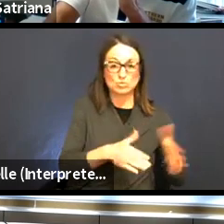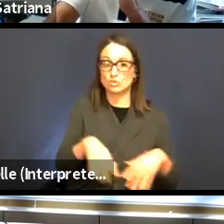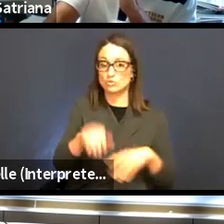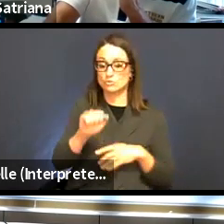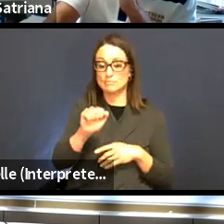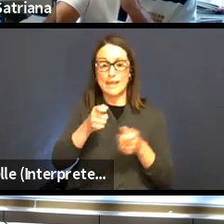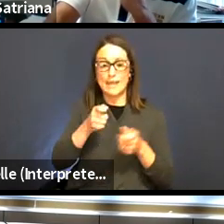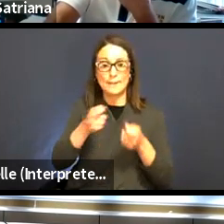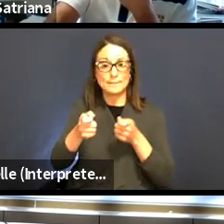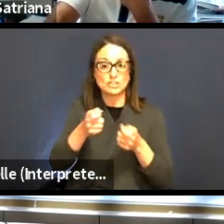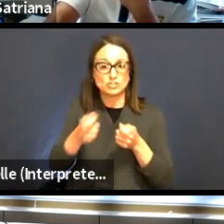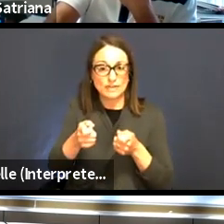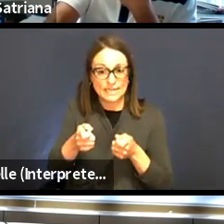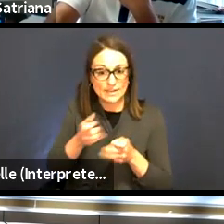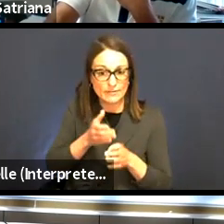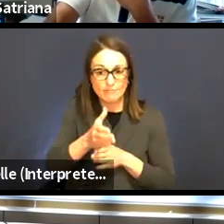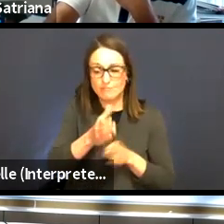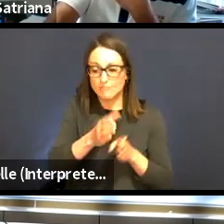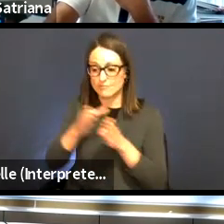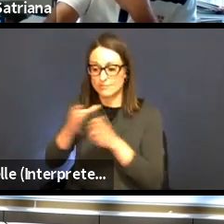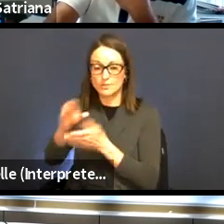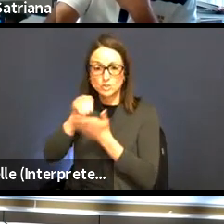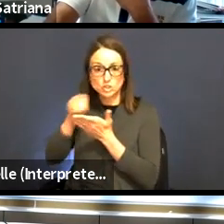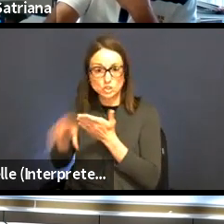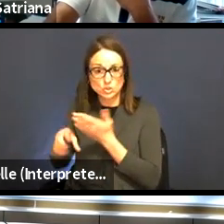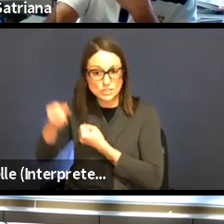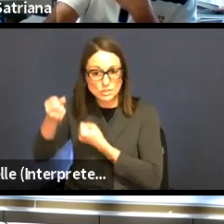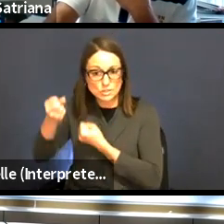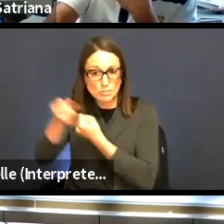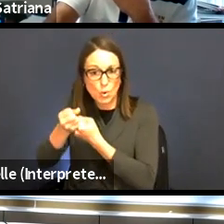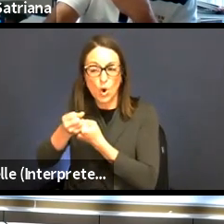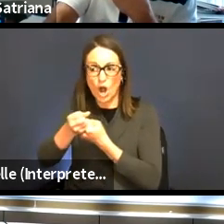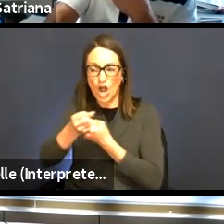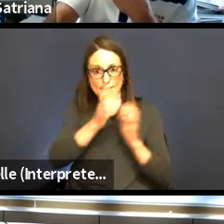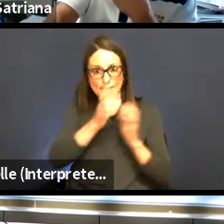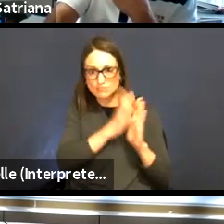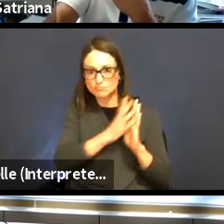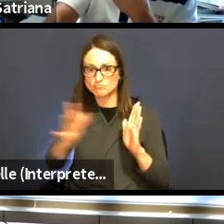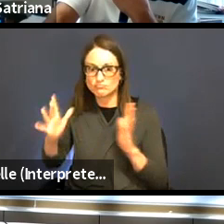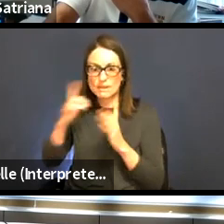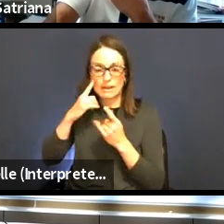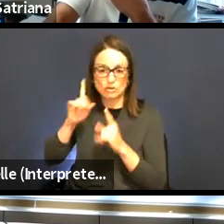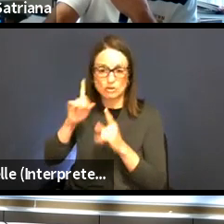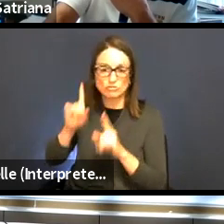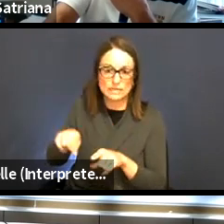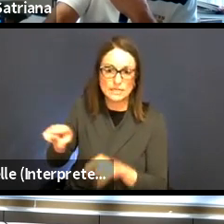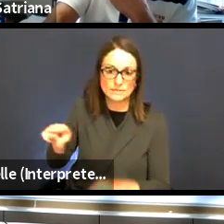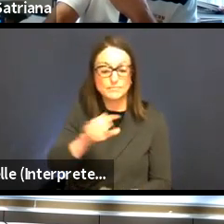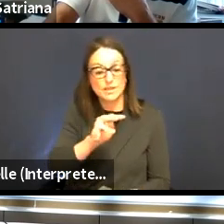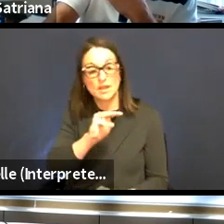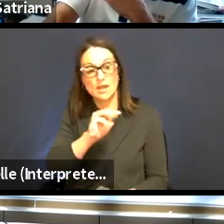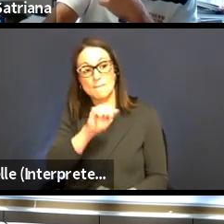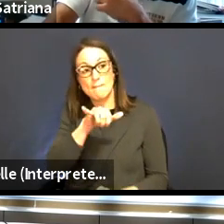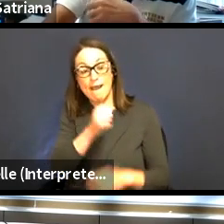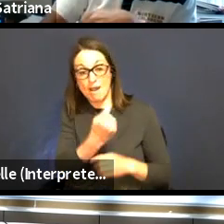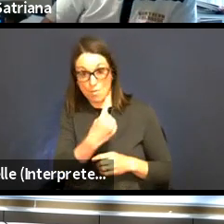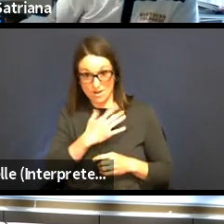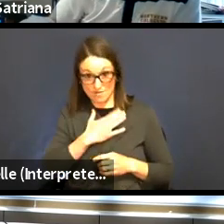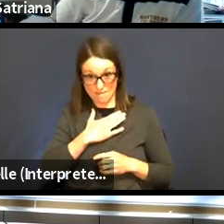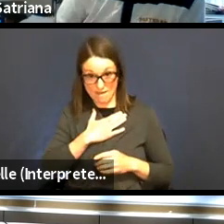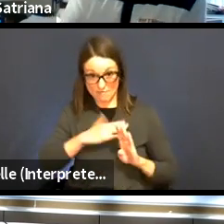support. So yes, I agree with that. So Maya, one of my great frustrations is